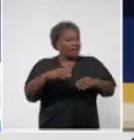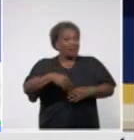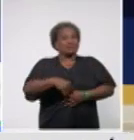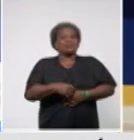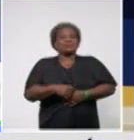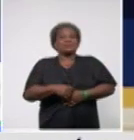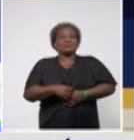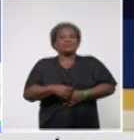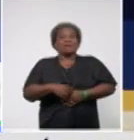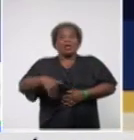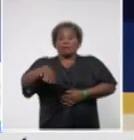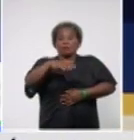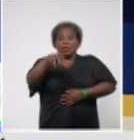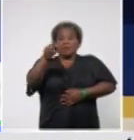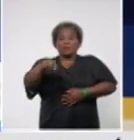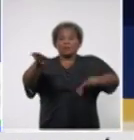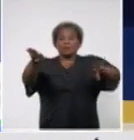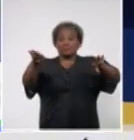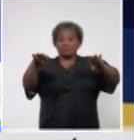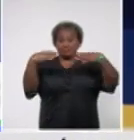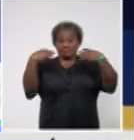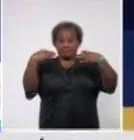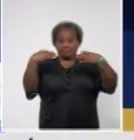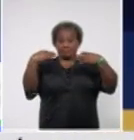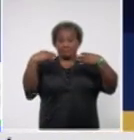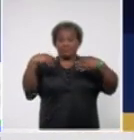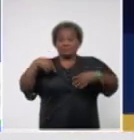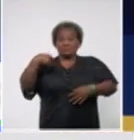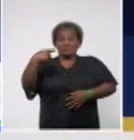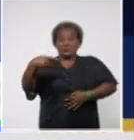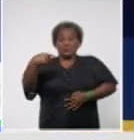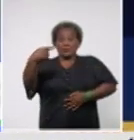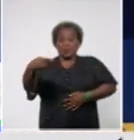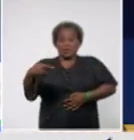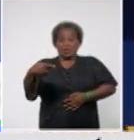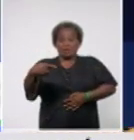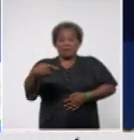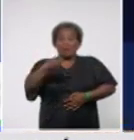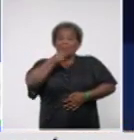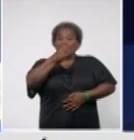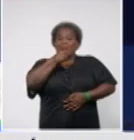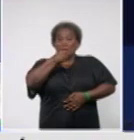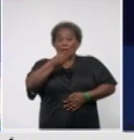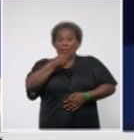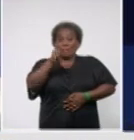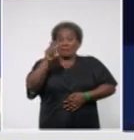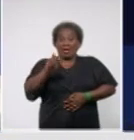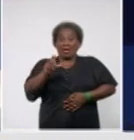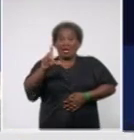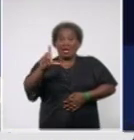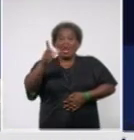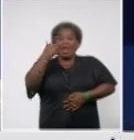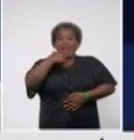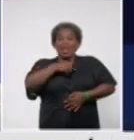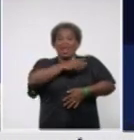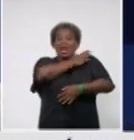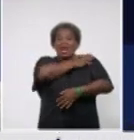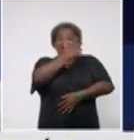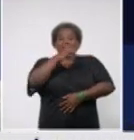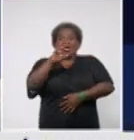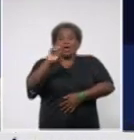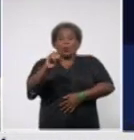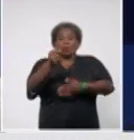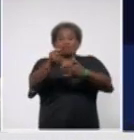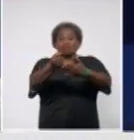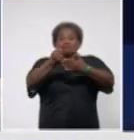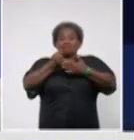Good morning to everyone, to all those who make this broadcast possible, to Lazaro